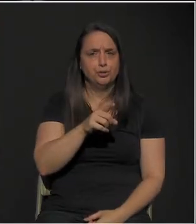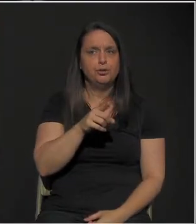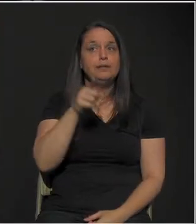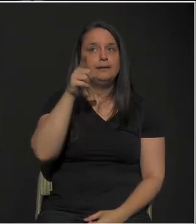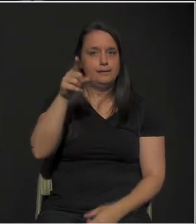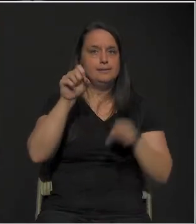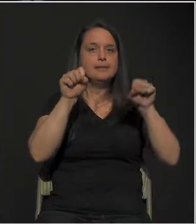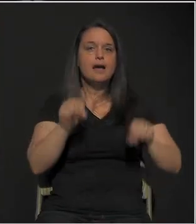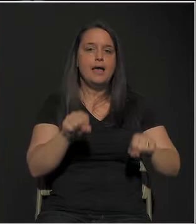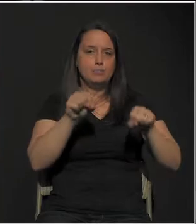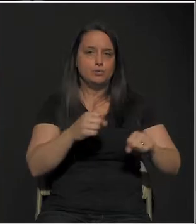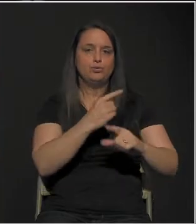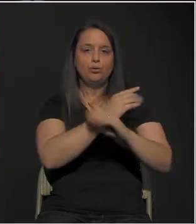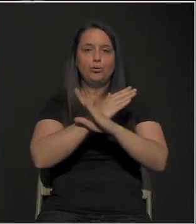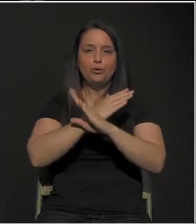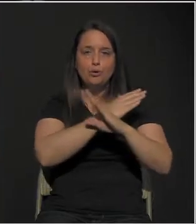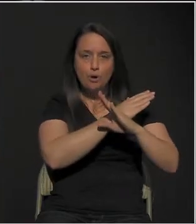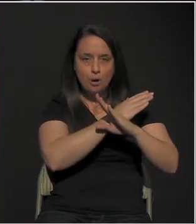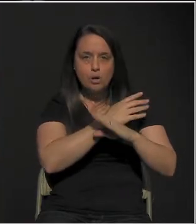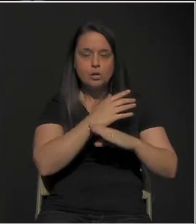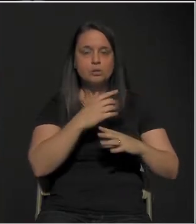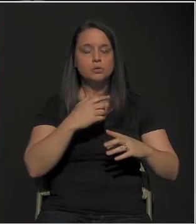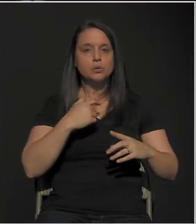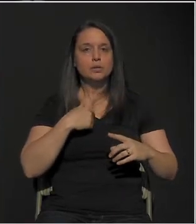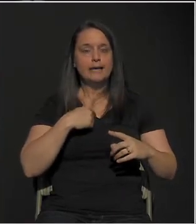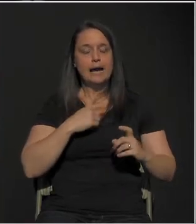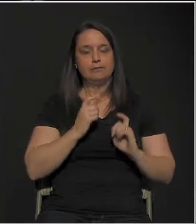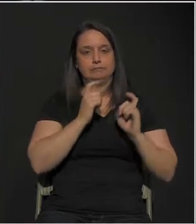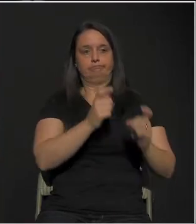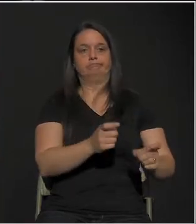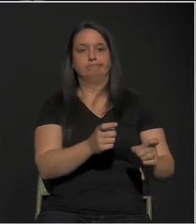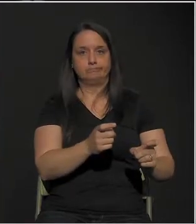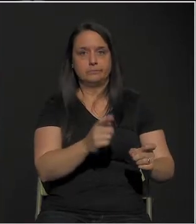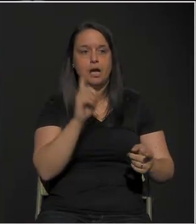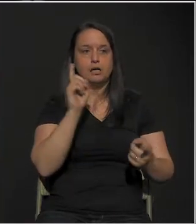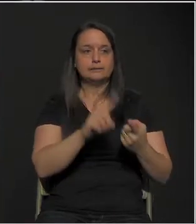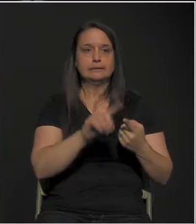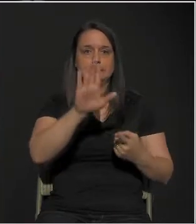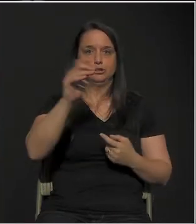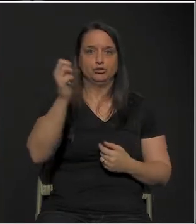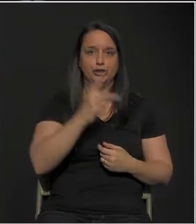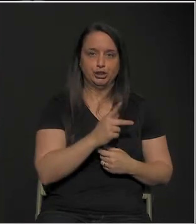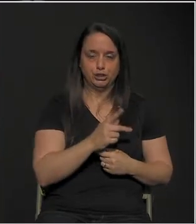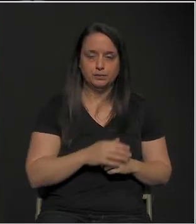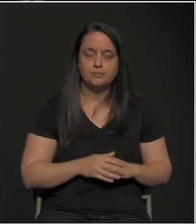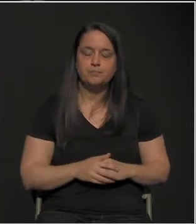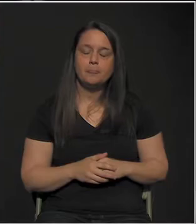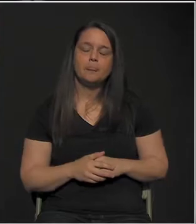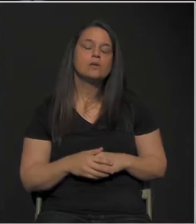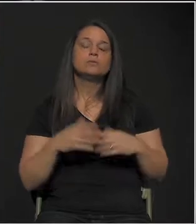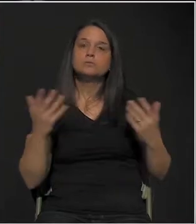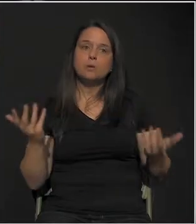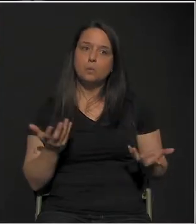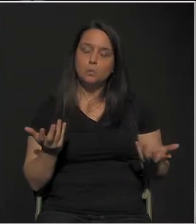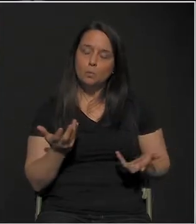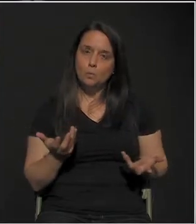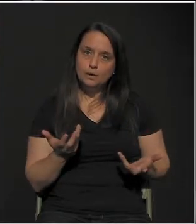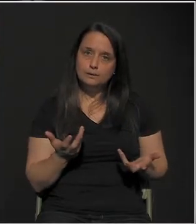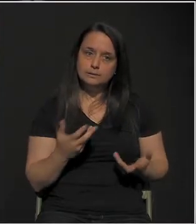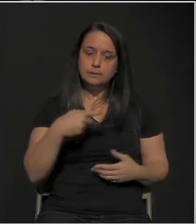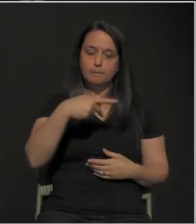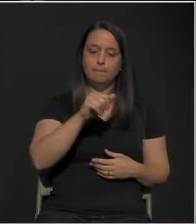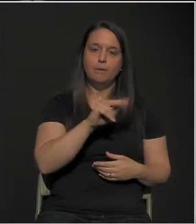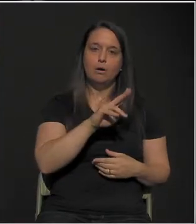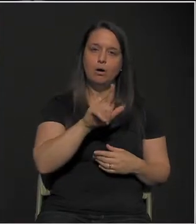what I have entrusted to him until the day of his return. Now you have to ask the question, okay, so what did Paul